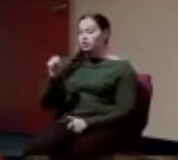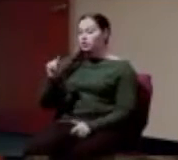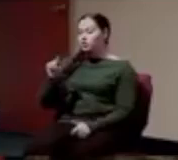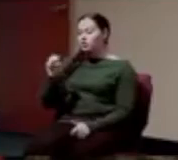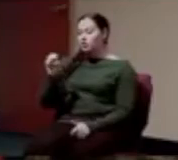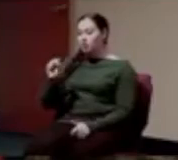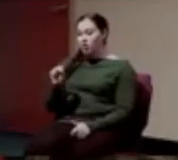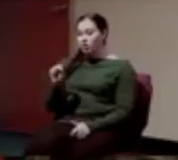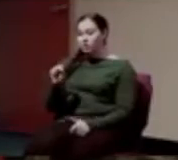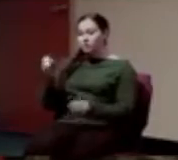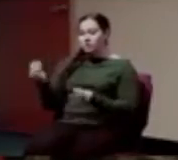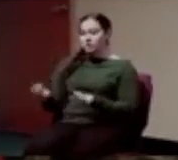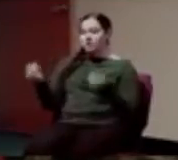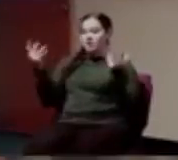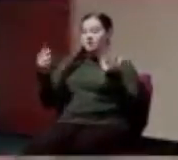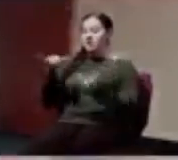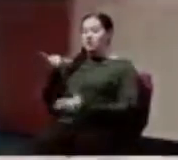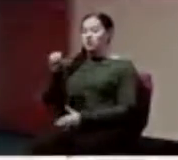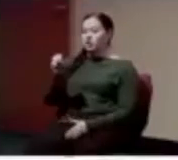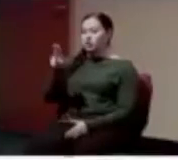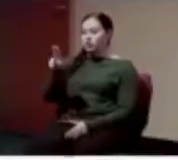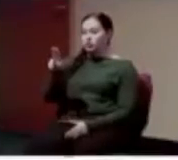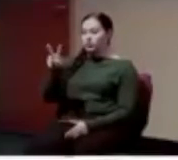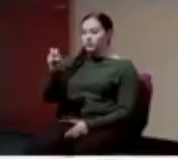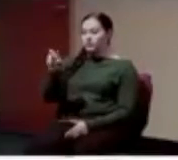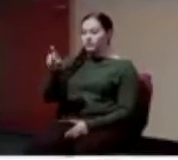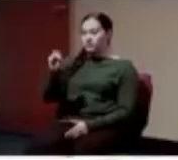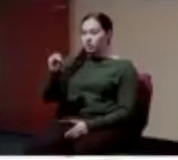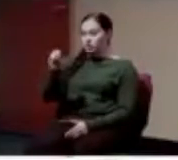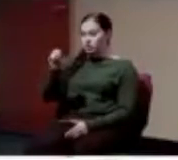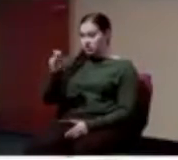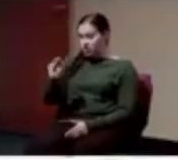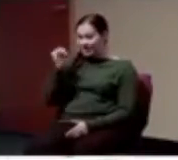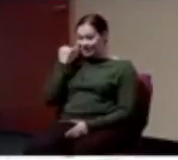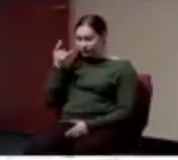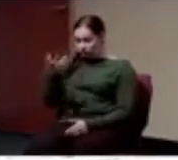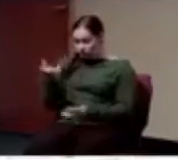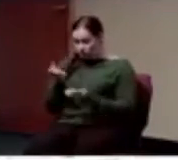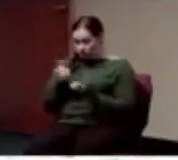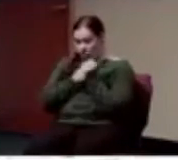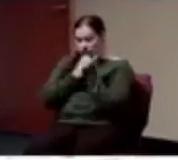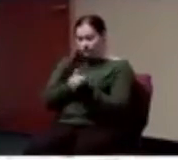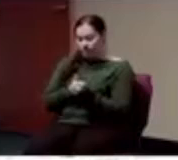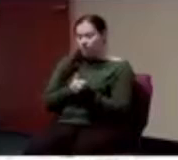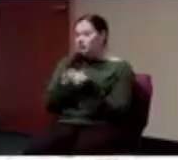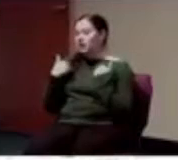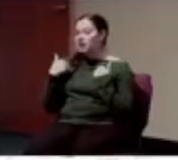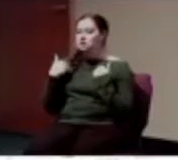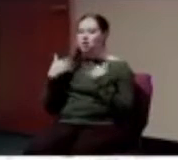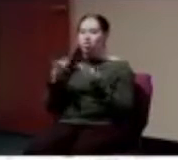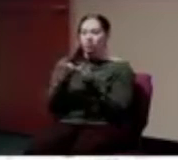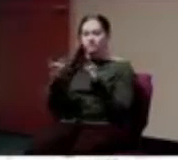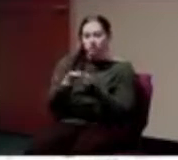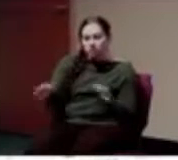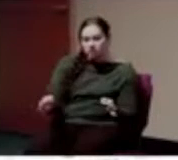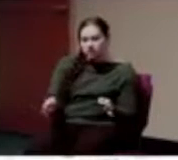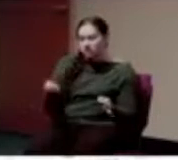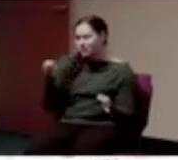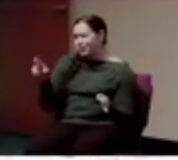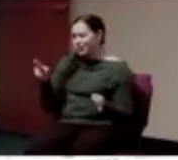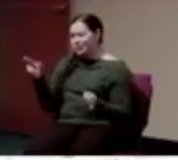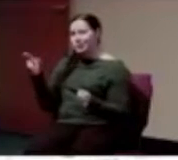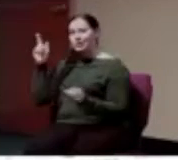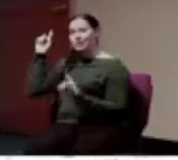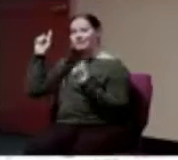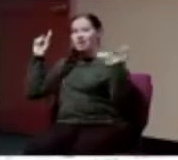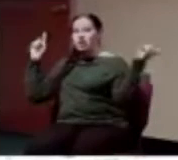Bible app. If you have your phones out and you like to follow along that way, you can follow along. And it has all the verses and everything that you need. Or you can just go to the instructions on the